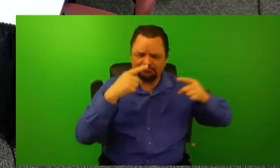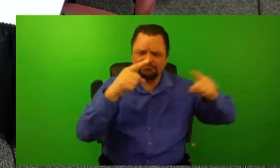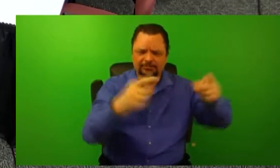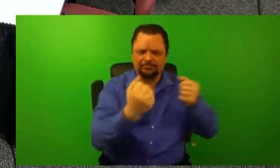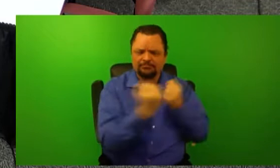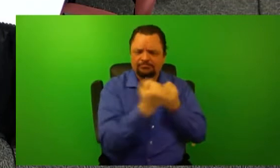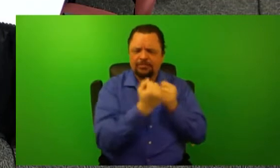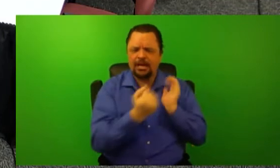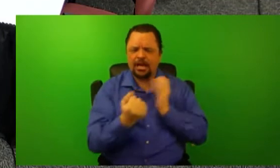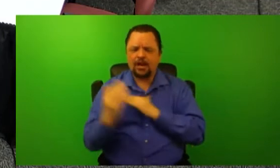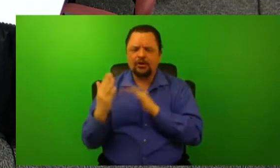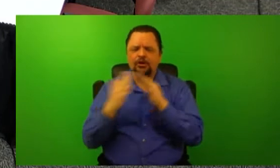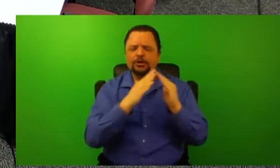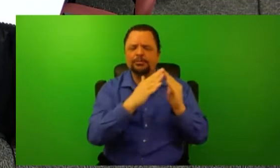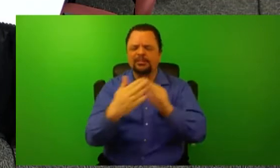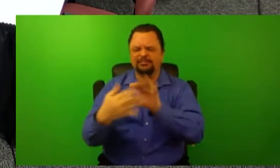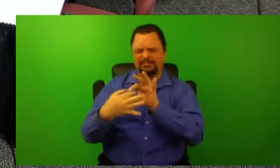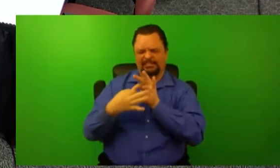Magicians in the back.